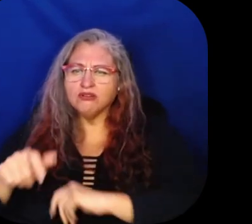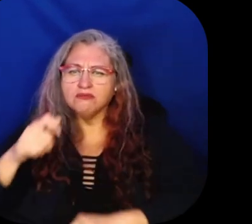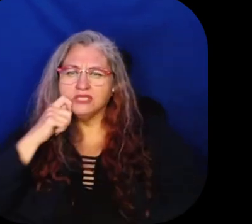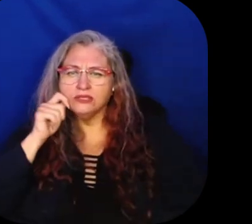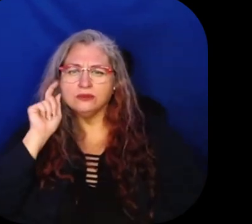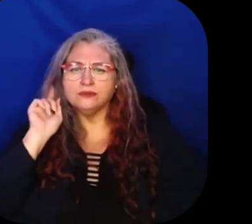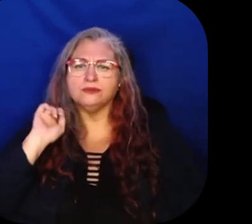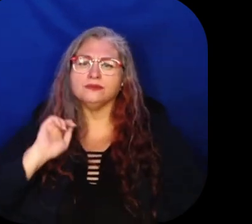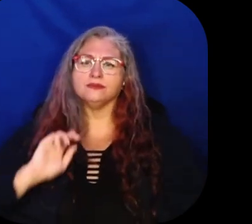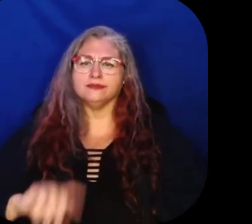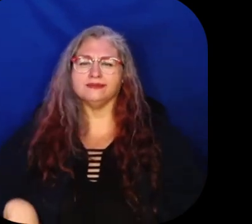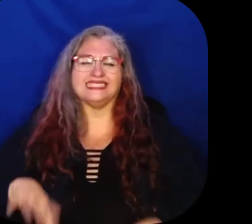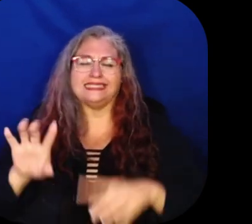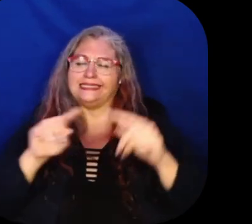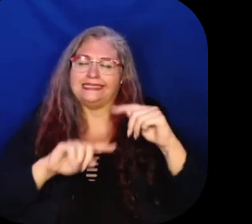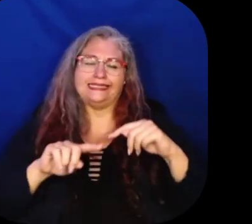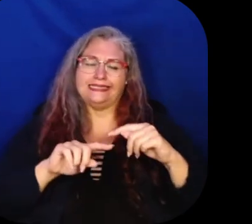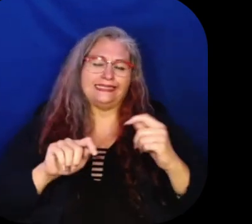Delete that.